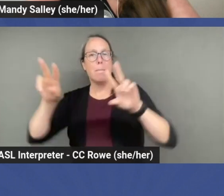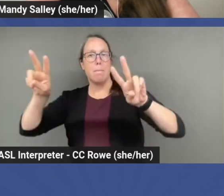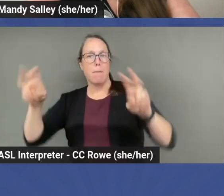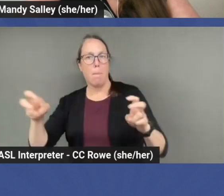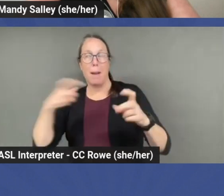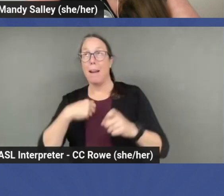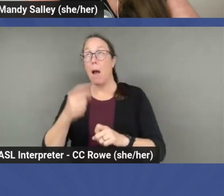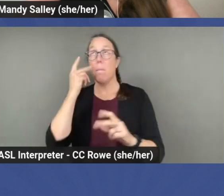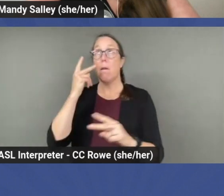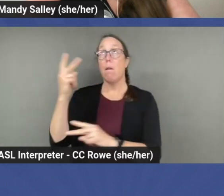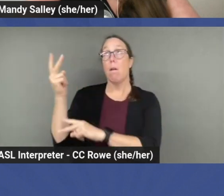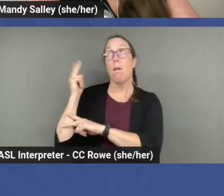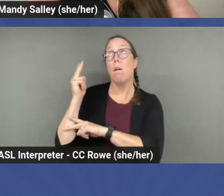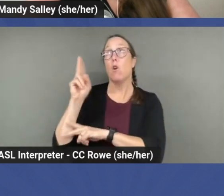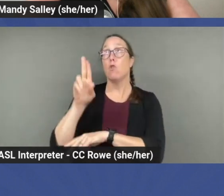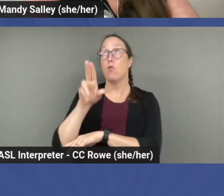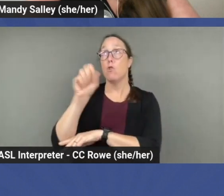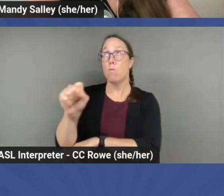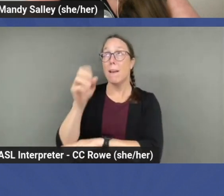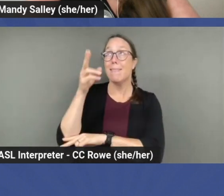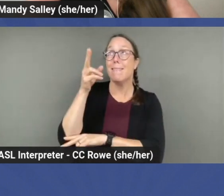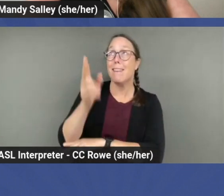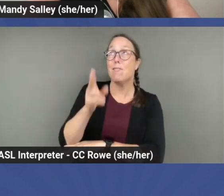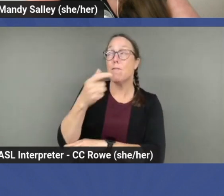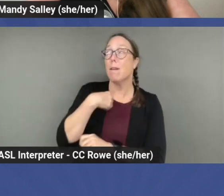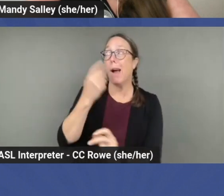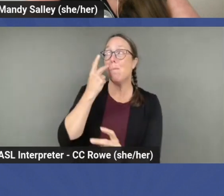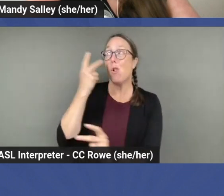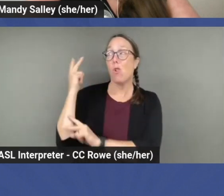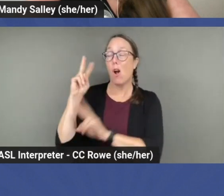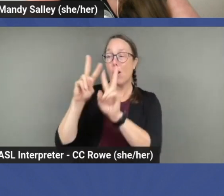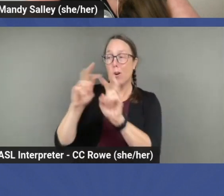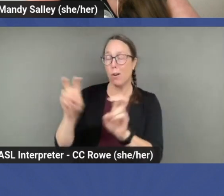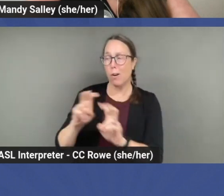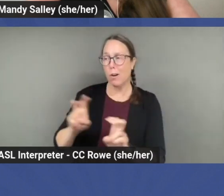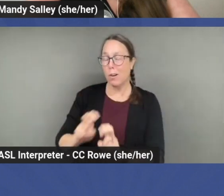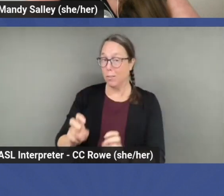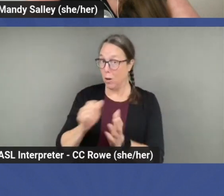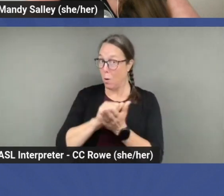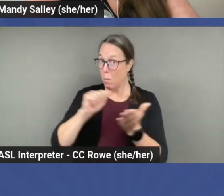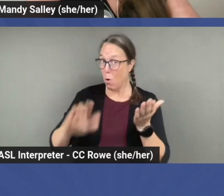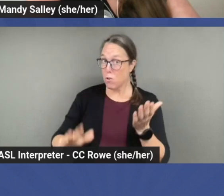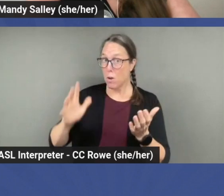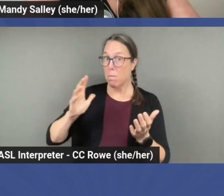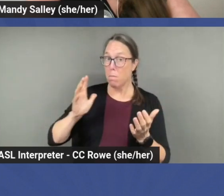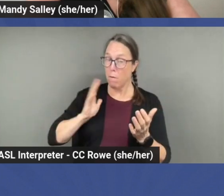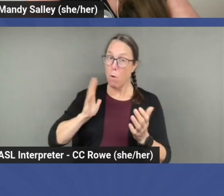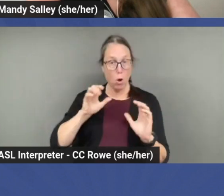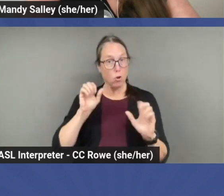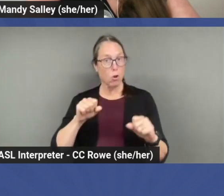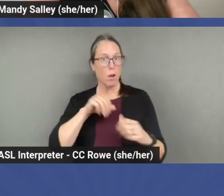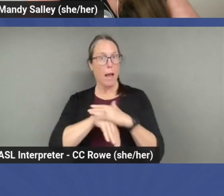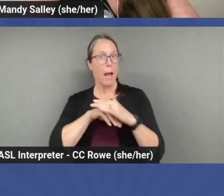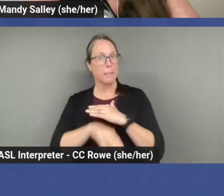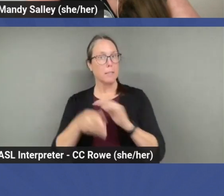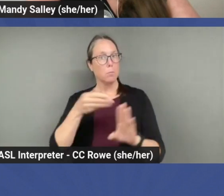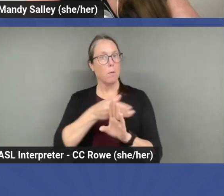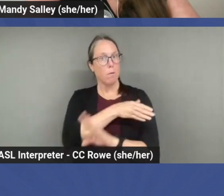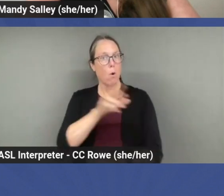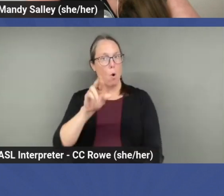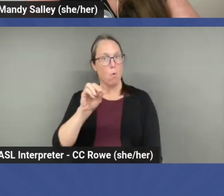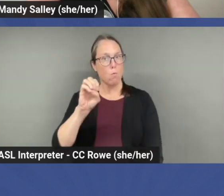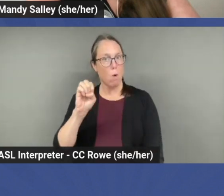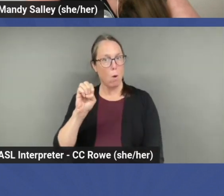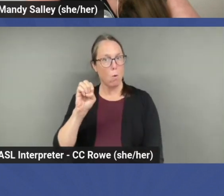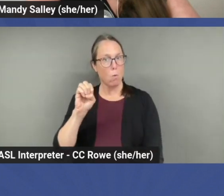in the history of the United States, you know, abortion was something that was accessed pre-Roe, right? Like,